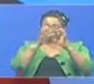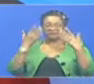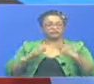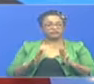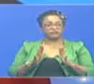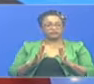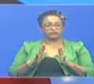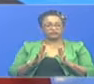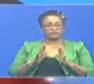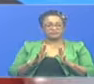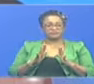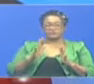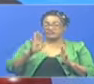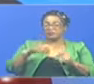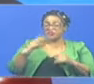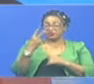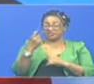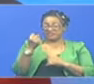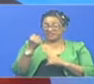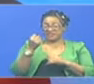Out of the 25 new cases,